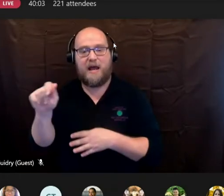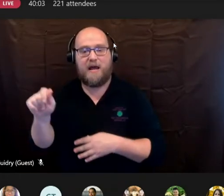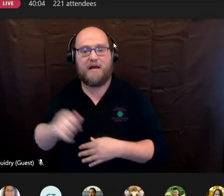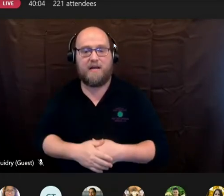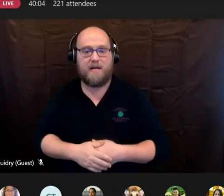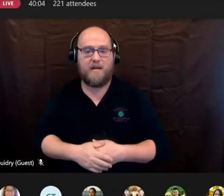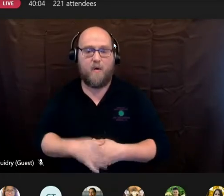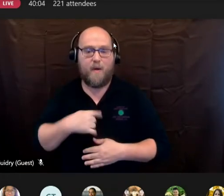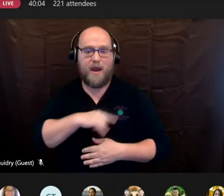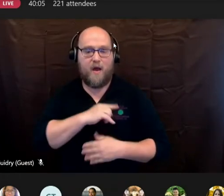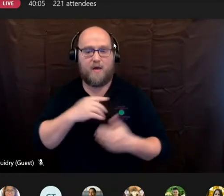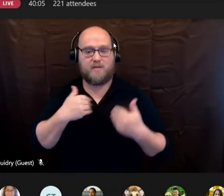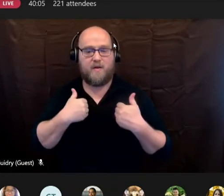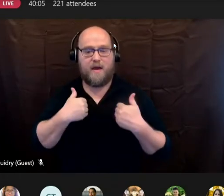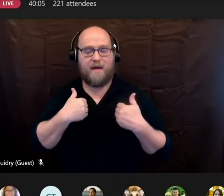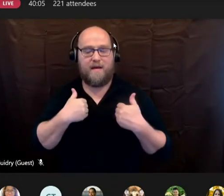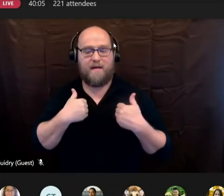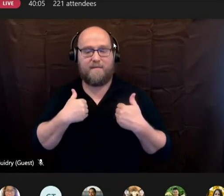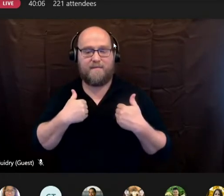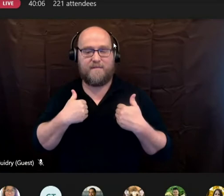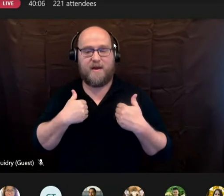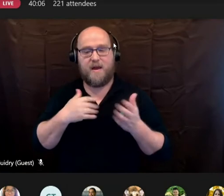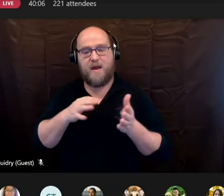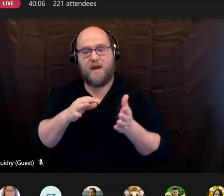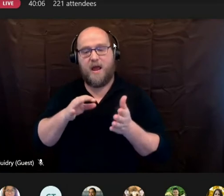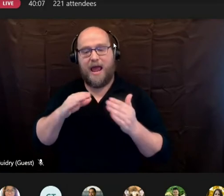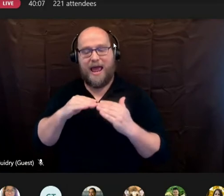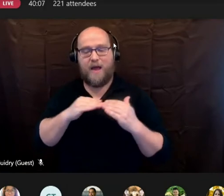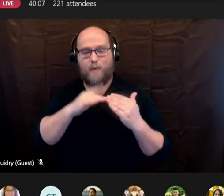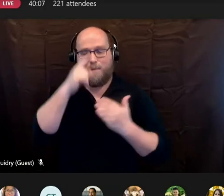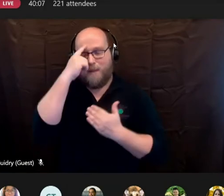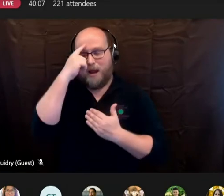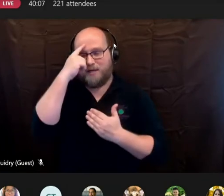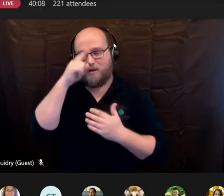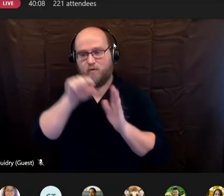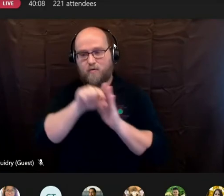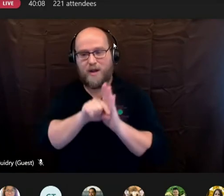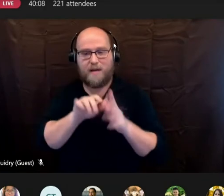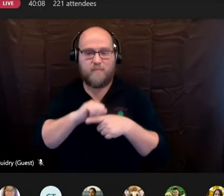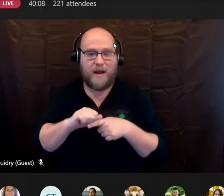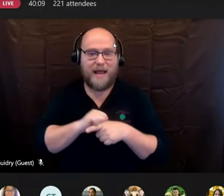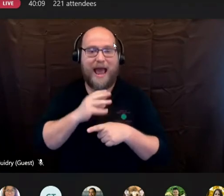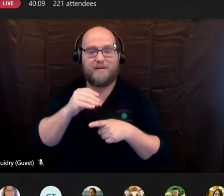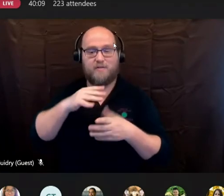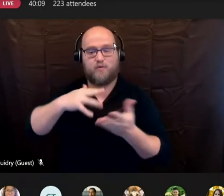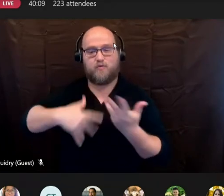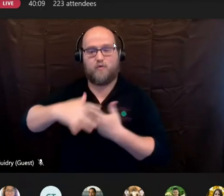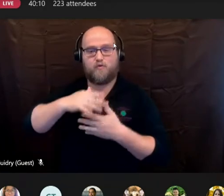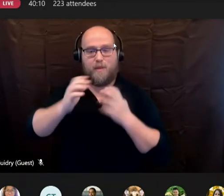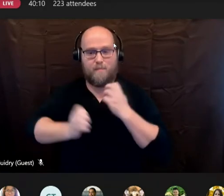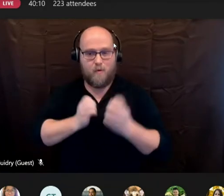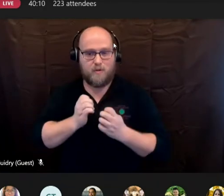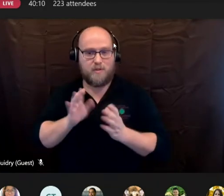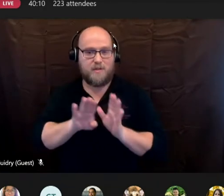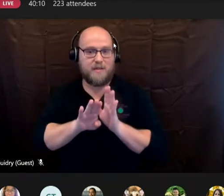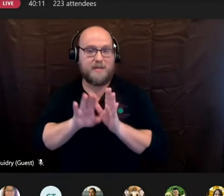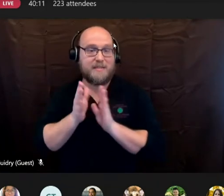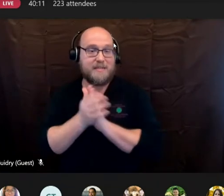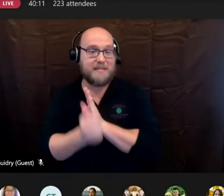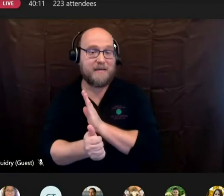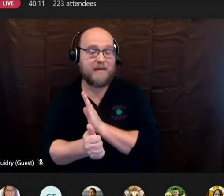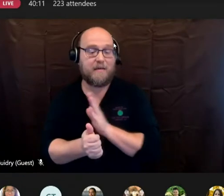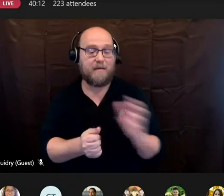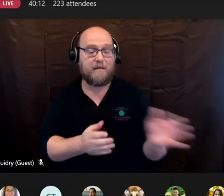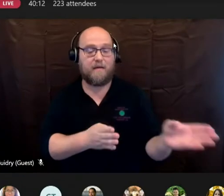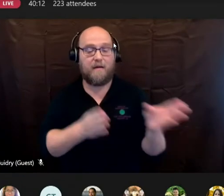schools promote equity-minded grading practice as well as social emotional skills. And finally, the school climate